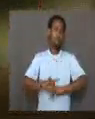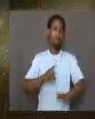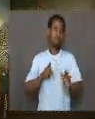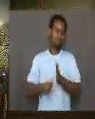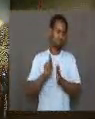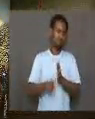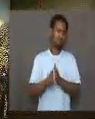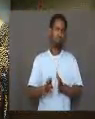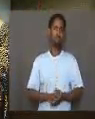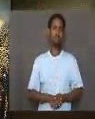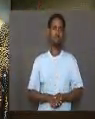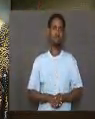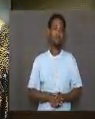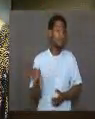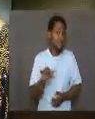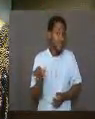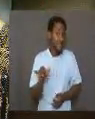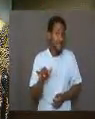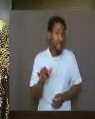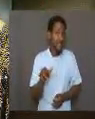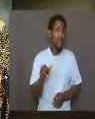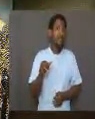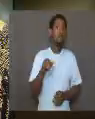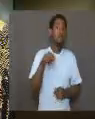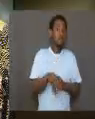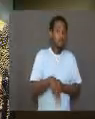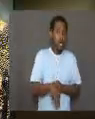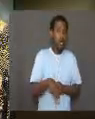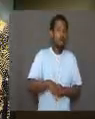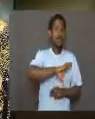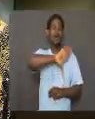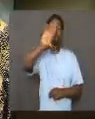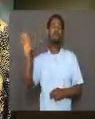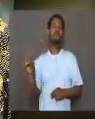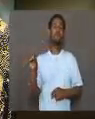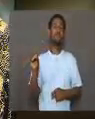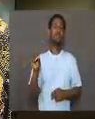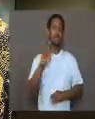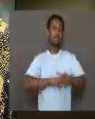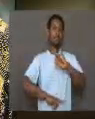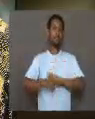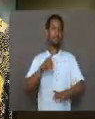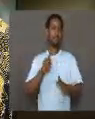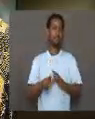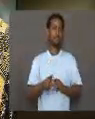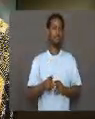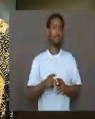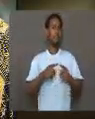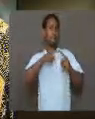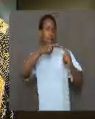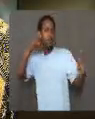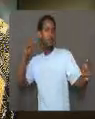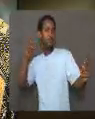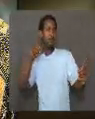Similarly, South African apartheid led to the violation of human rights due to